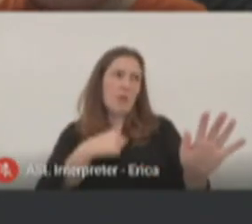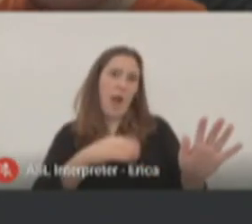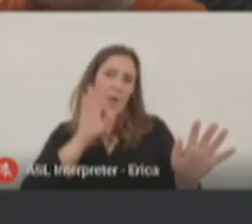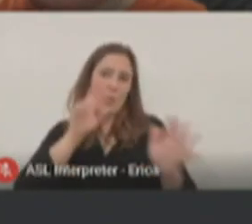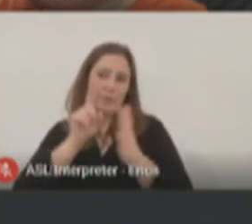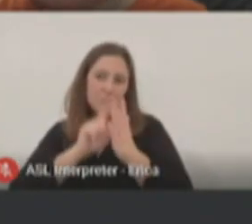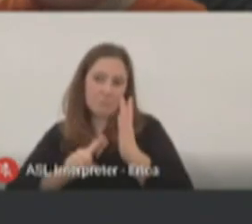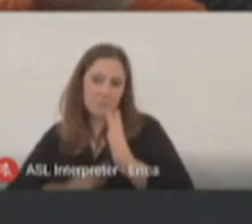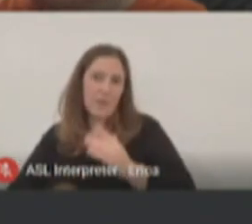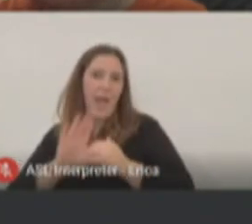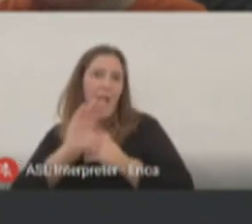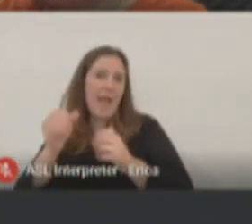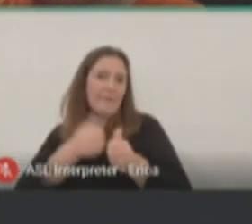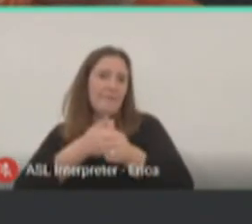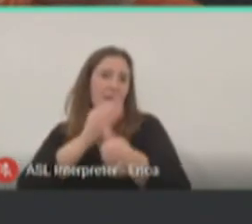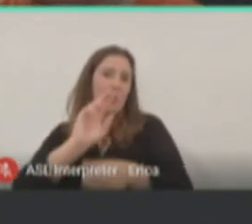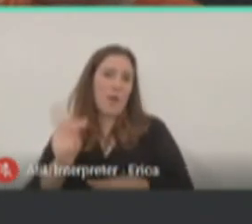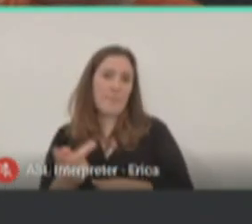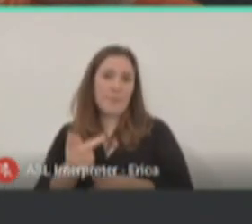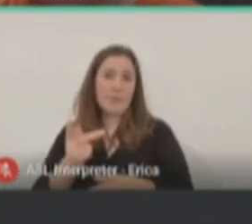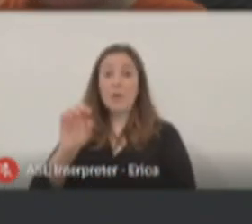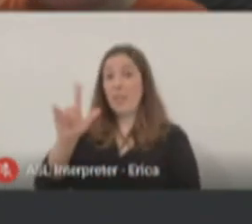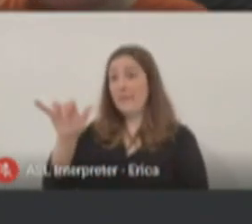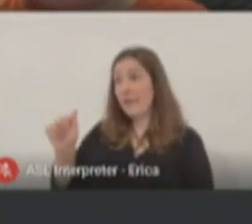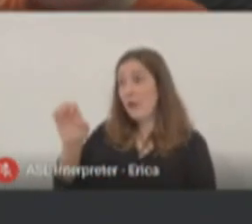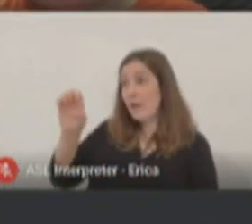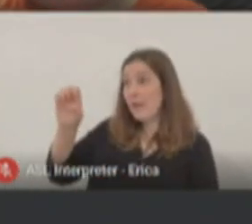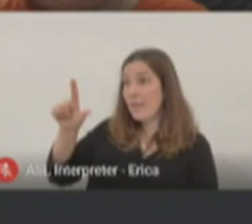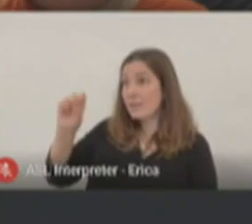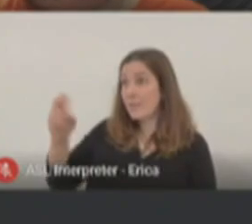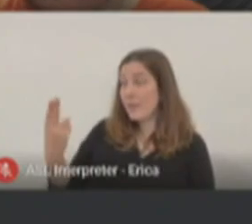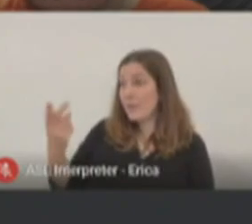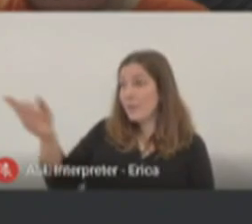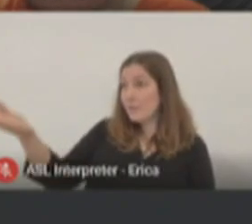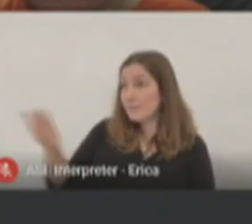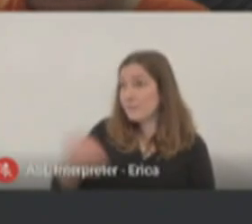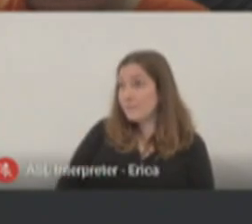raising that. No, Elizabeth? Thank you, sir.